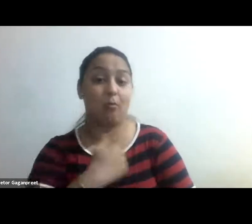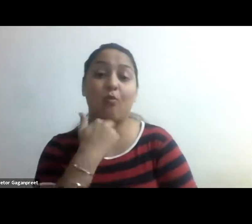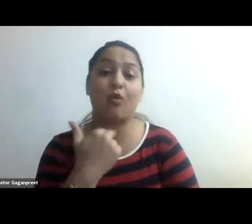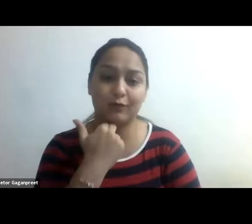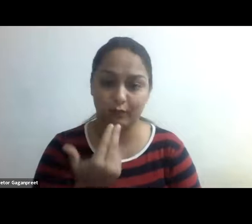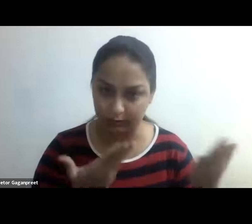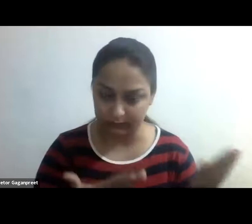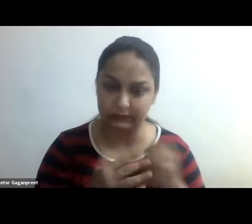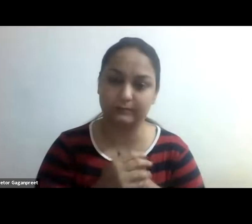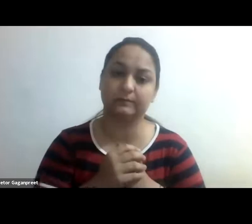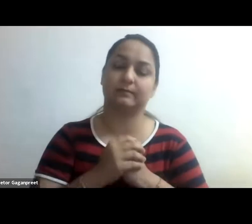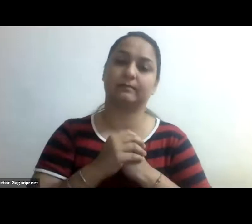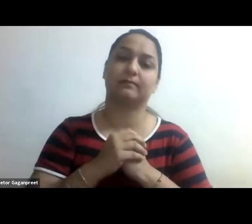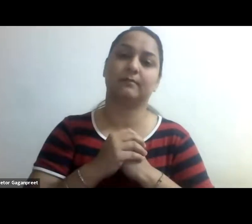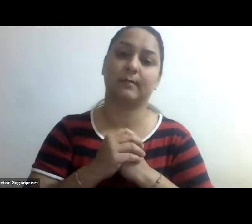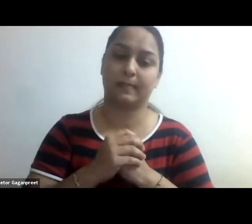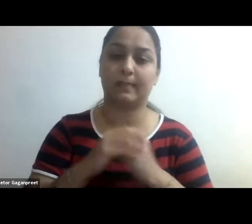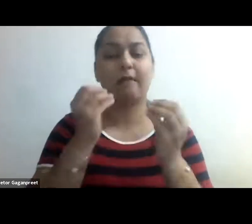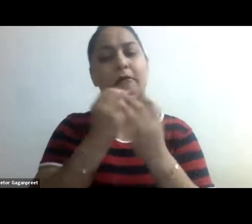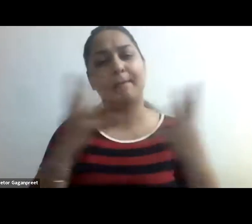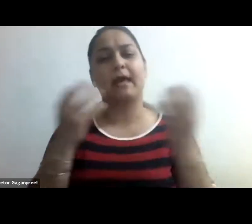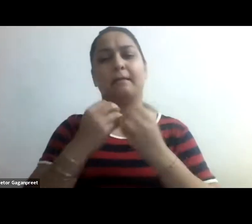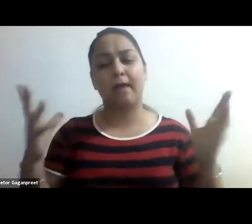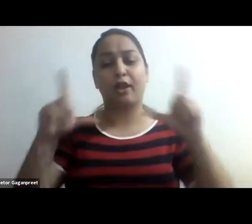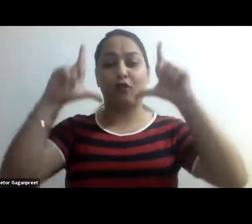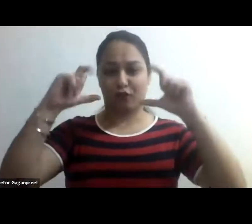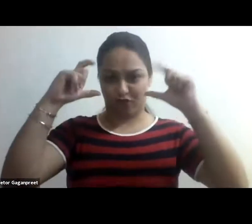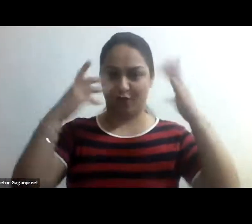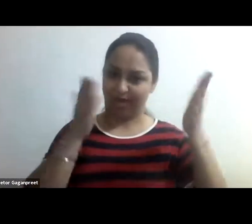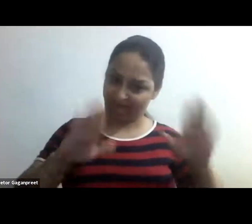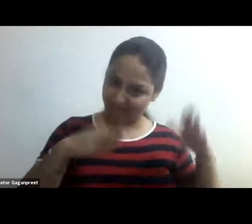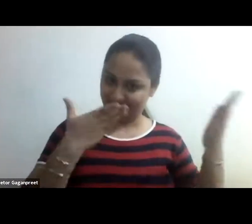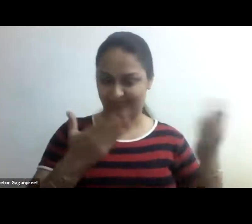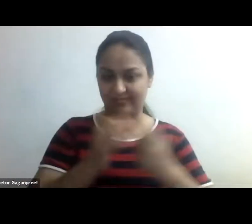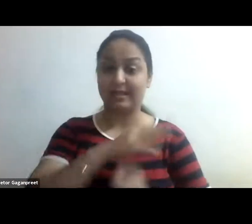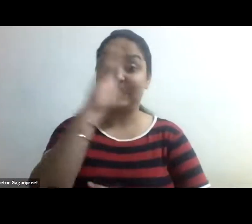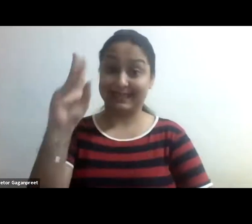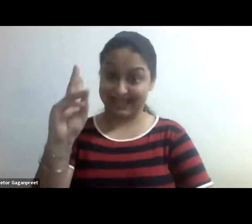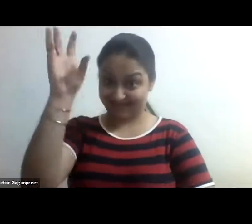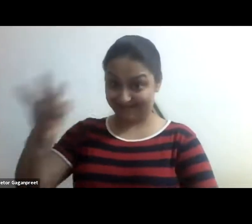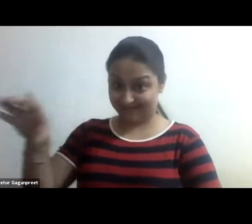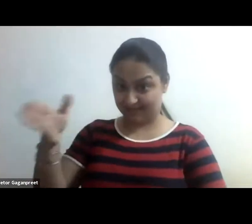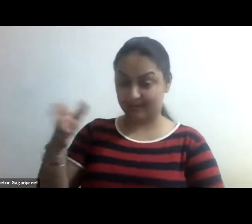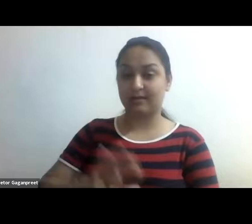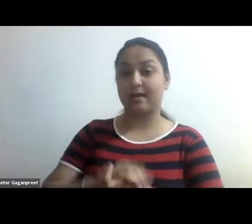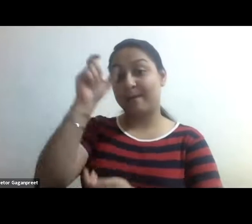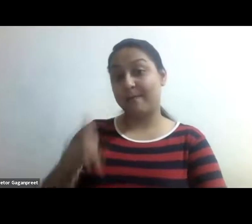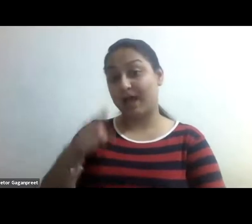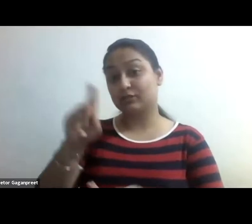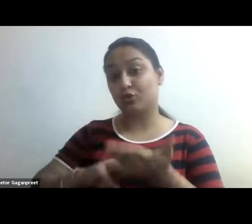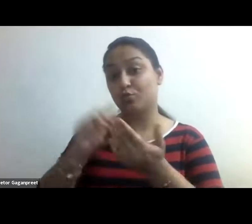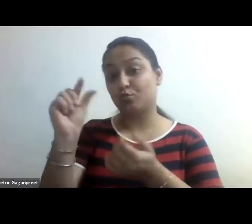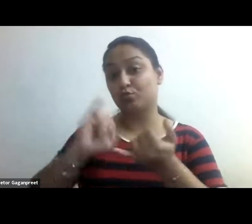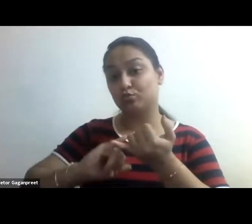points, and many, many photographs. And the third segment that Mustafa will particularly be leading